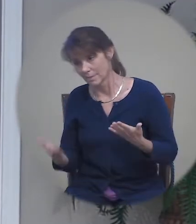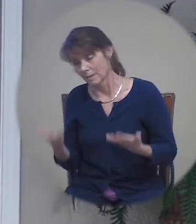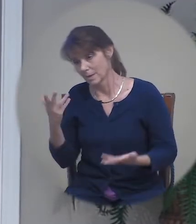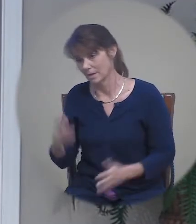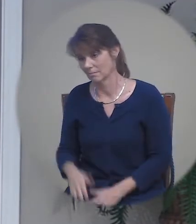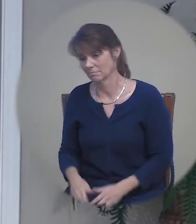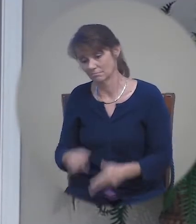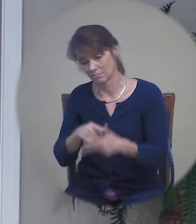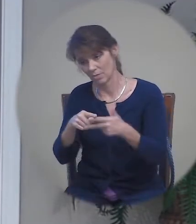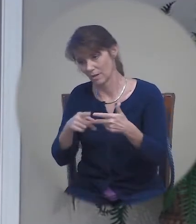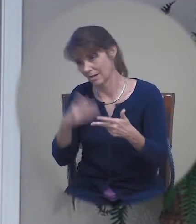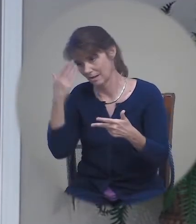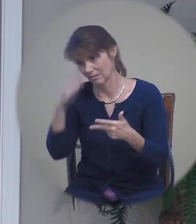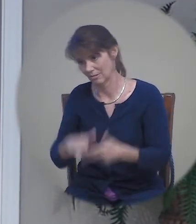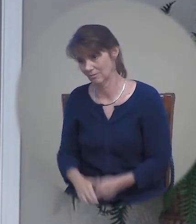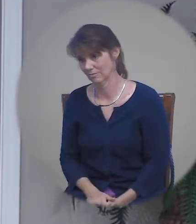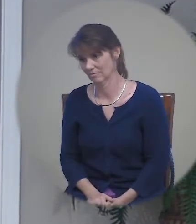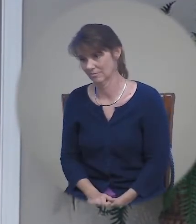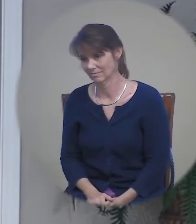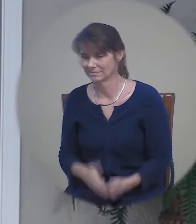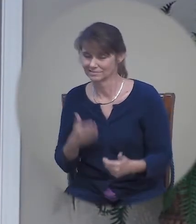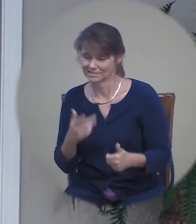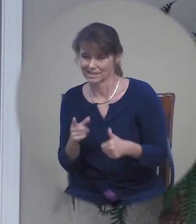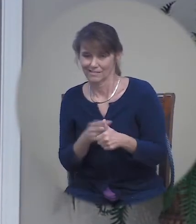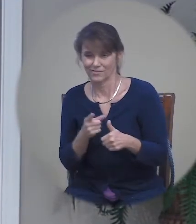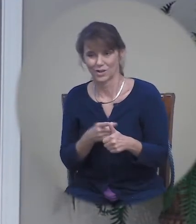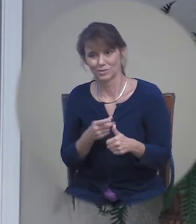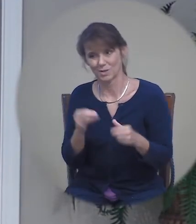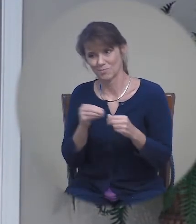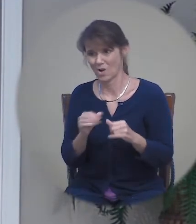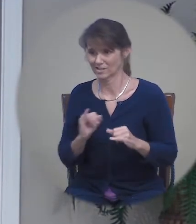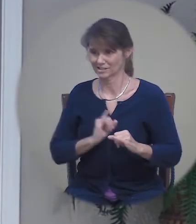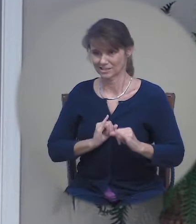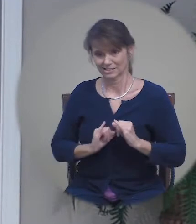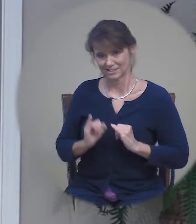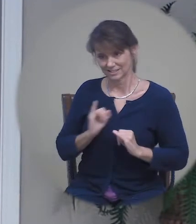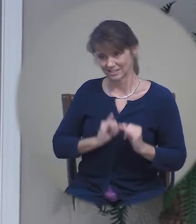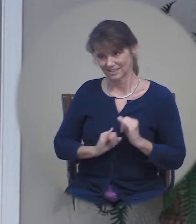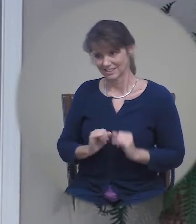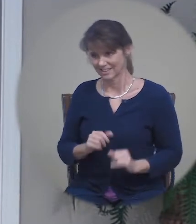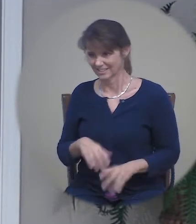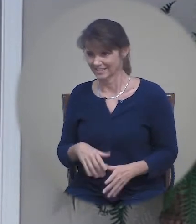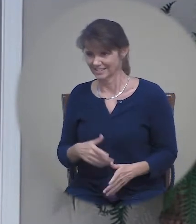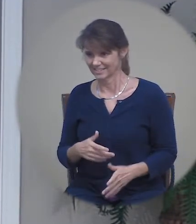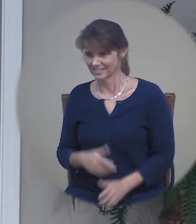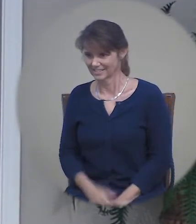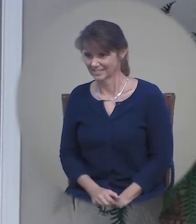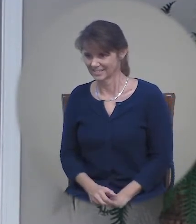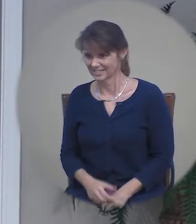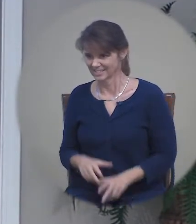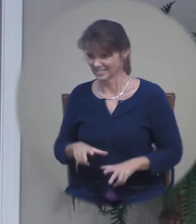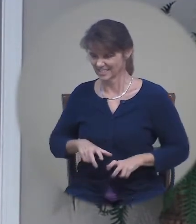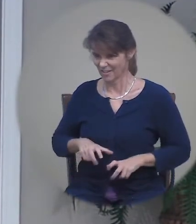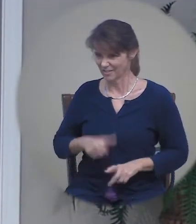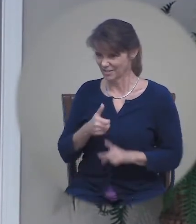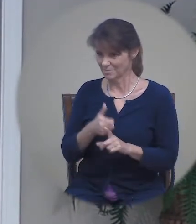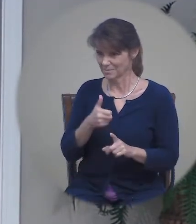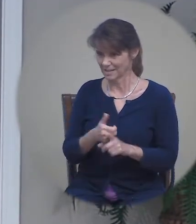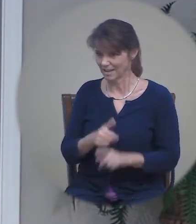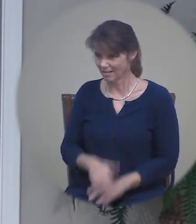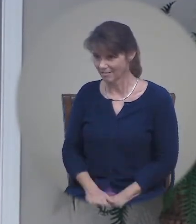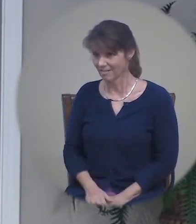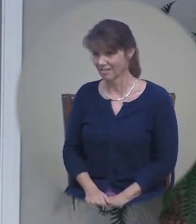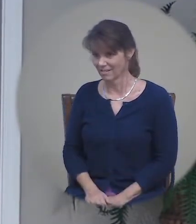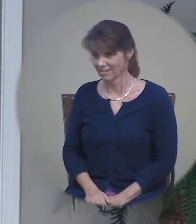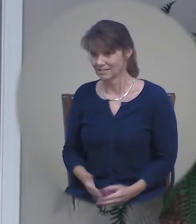those three. I kind of lean against the first one because if his attitude was that selfish and self-centered, I don't know if the Lord would have turned